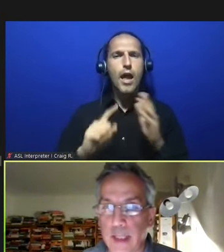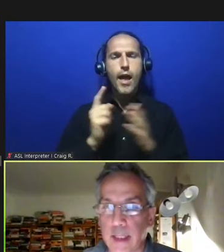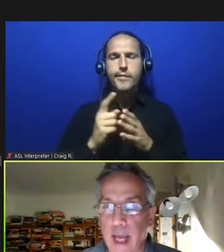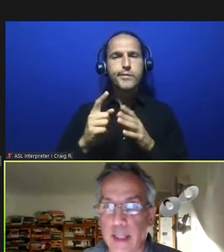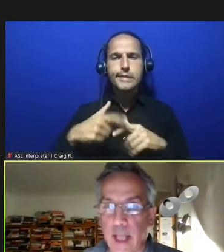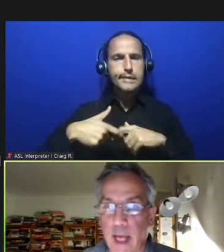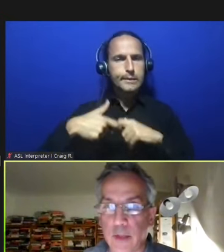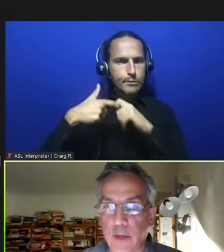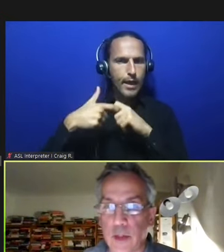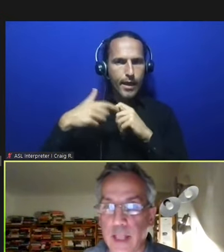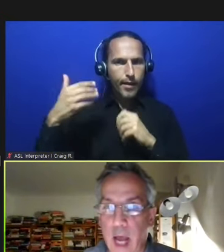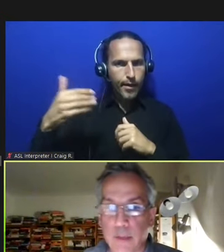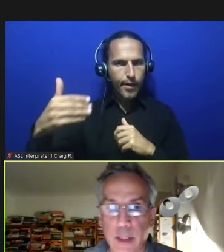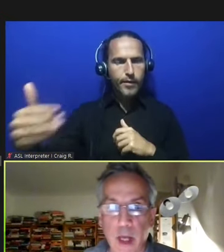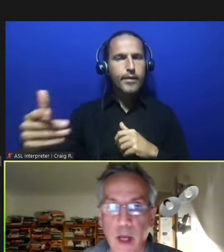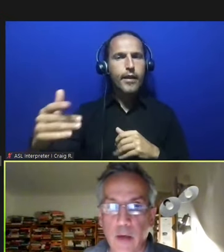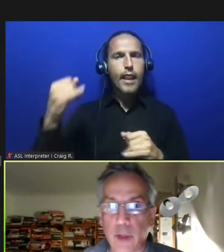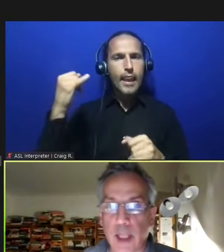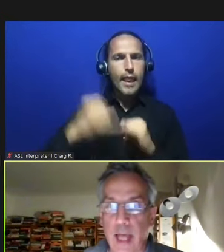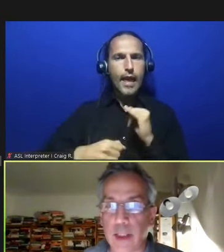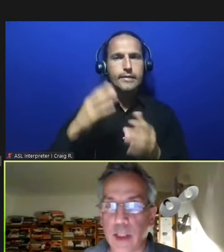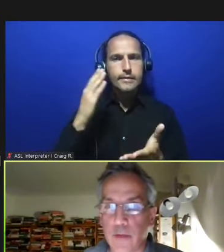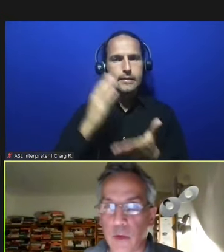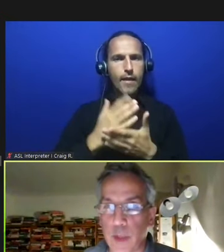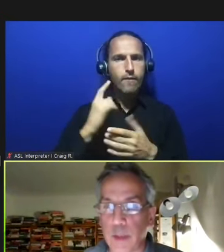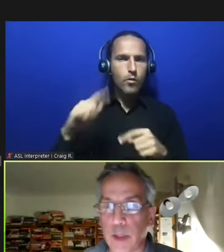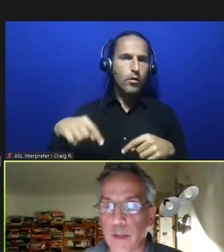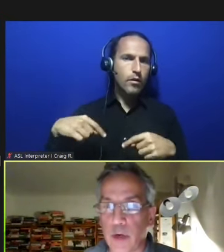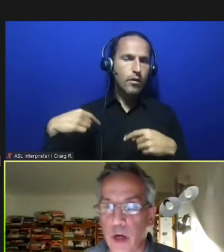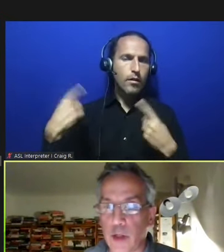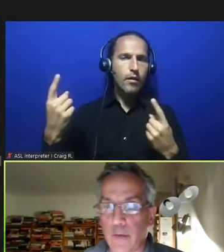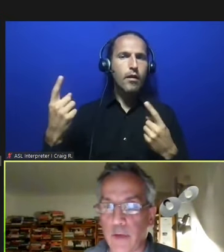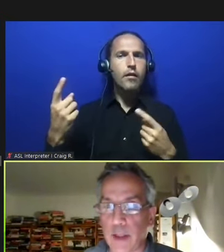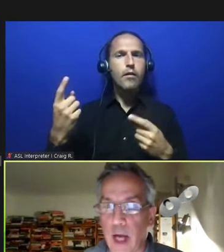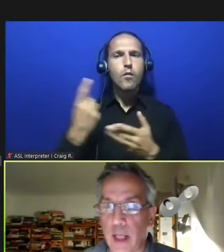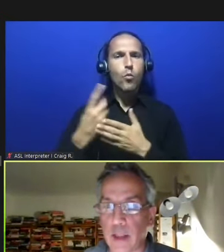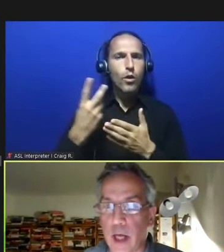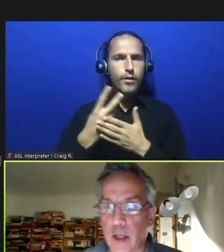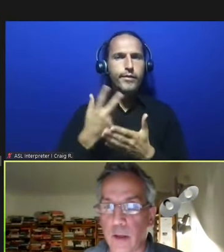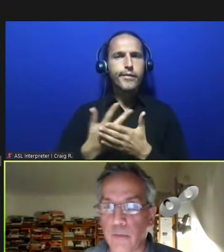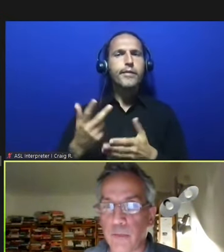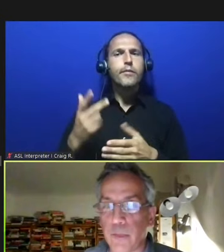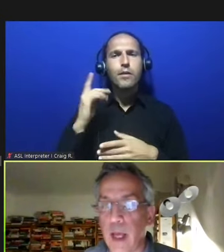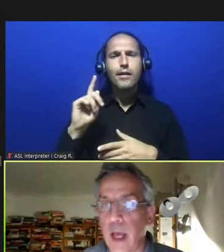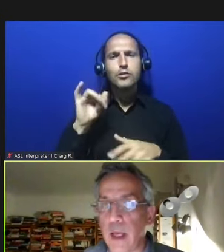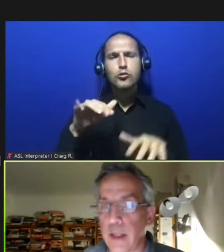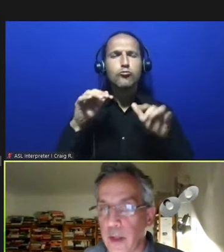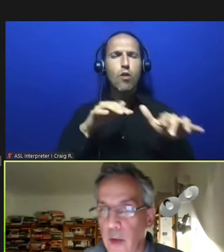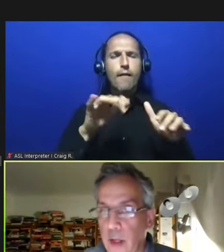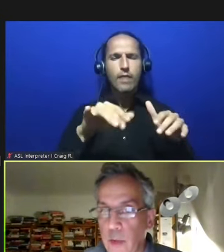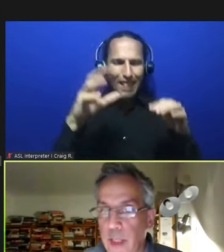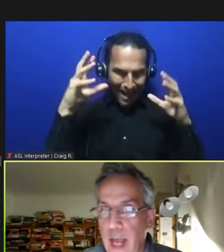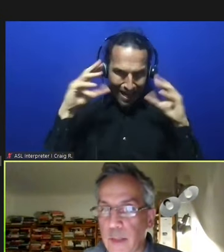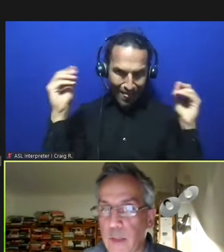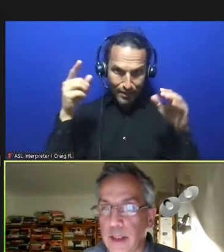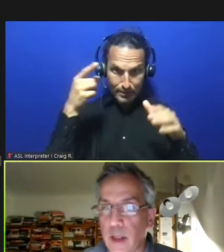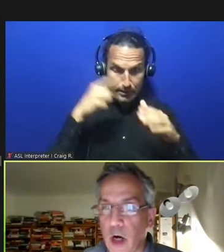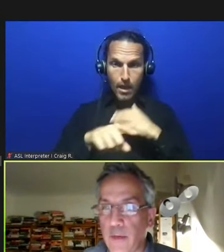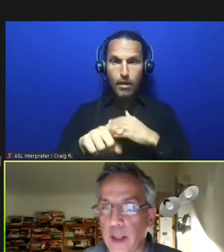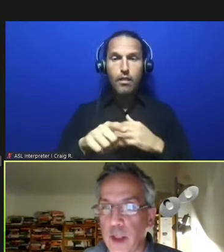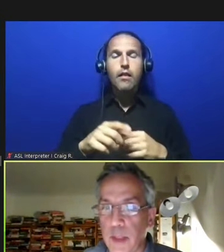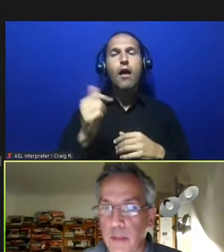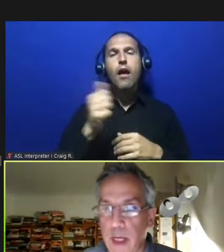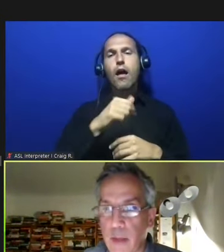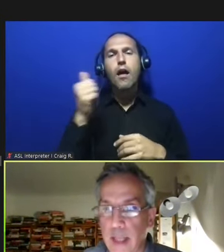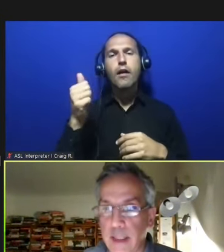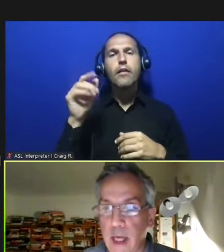regular basis at its last few stops for the last several weeks because of car traffic at the Holland Tunnel. The other equity aspects that